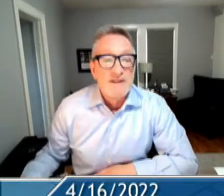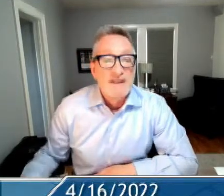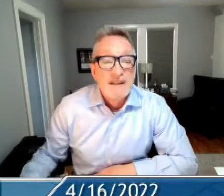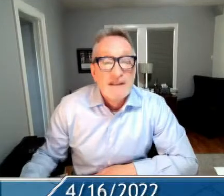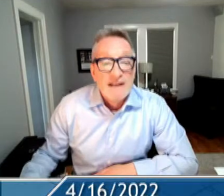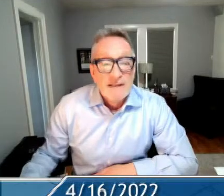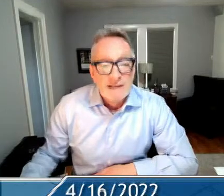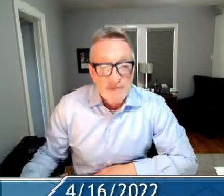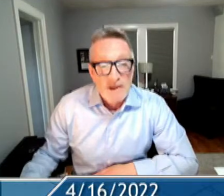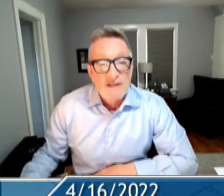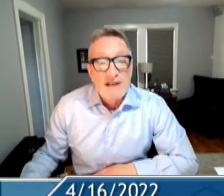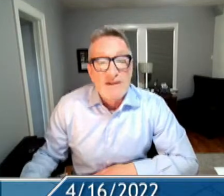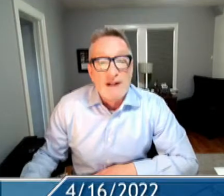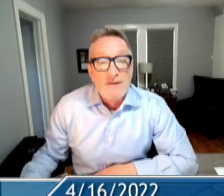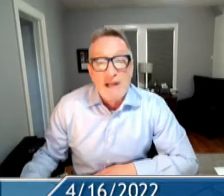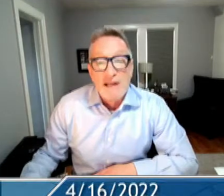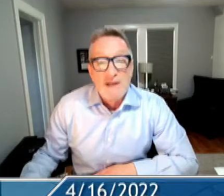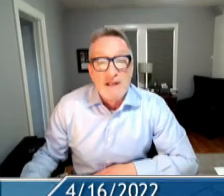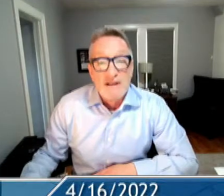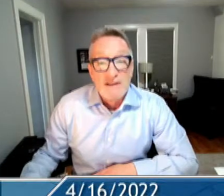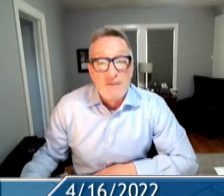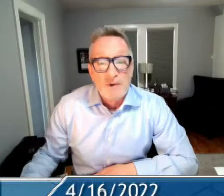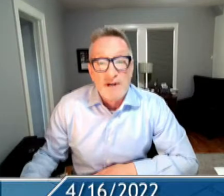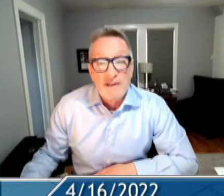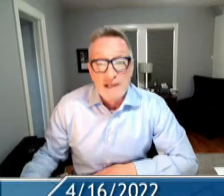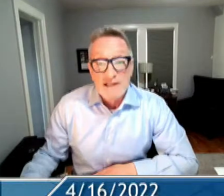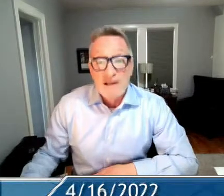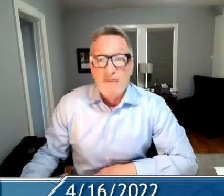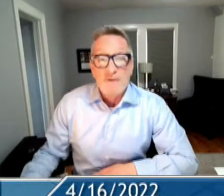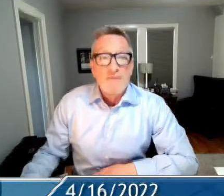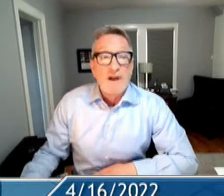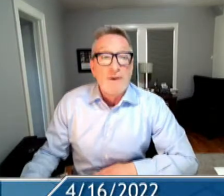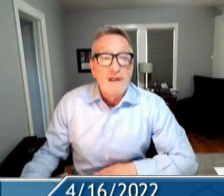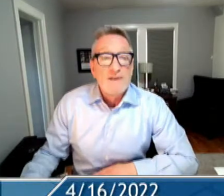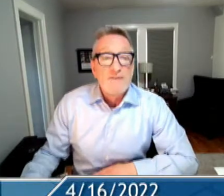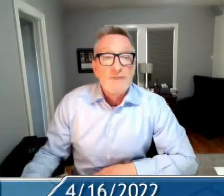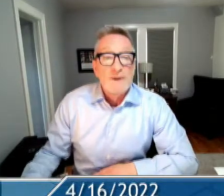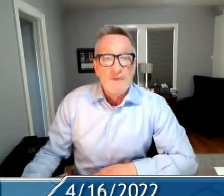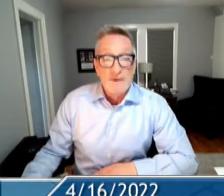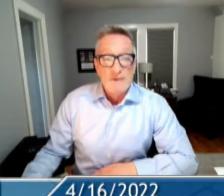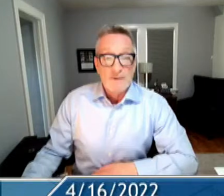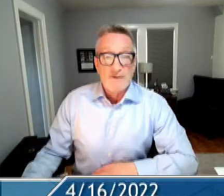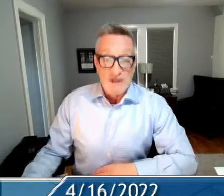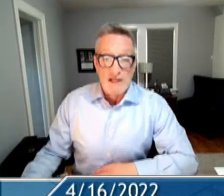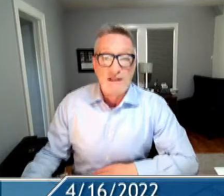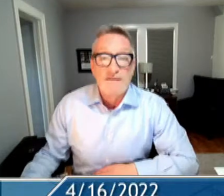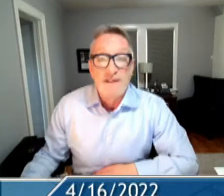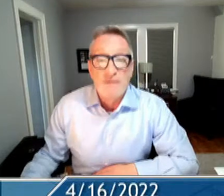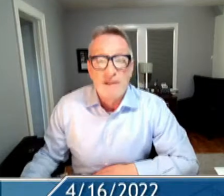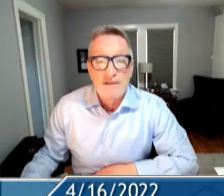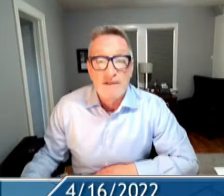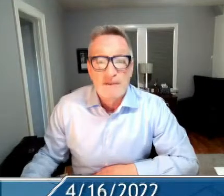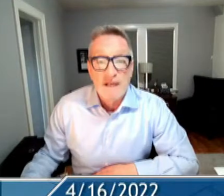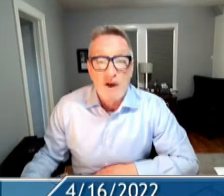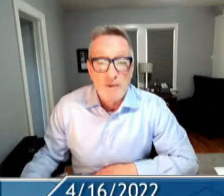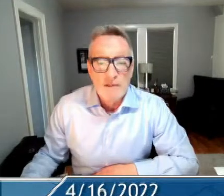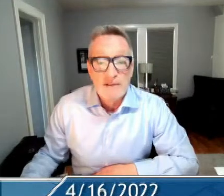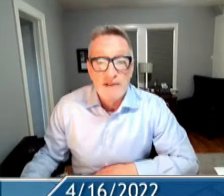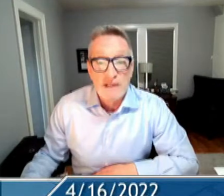budget. This budget cycle, I'll remain committed on supporting our city's top 3 priorities for their strategic investments